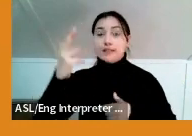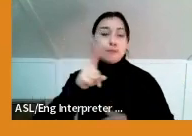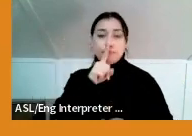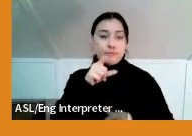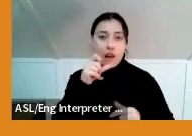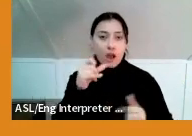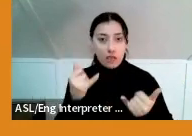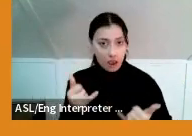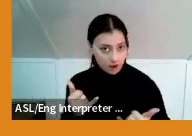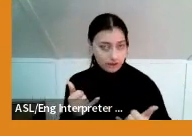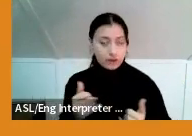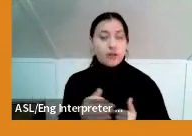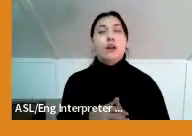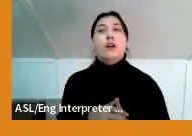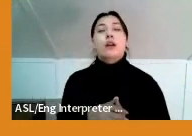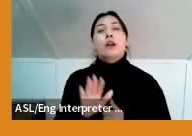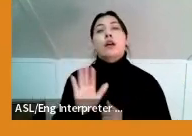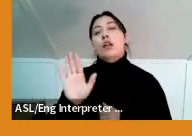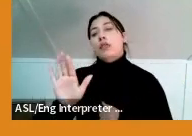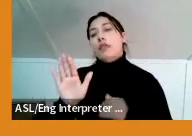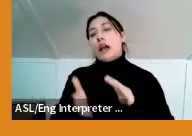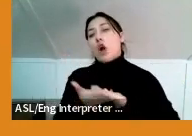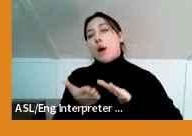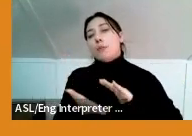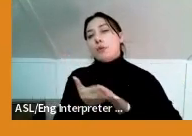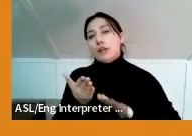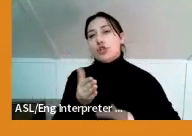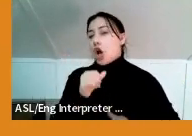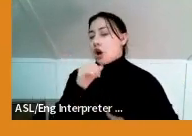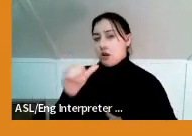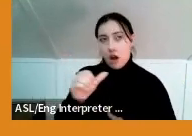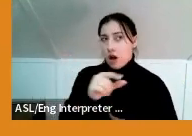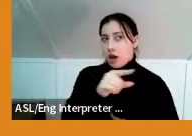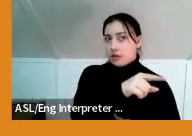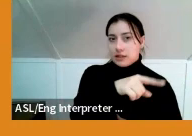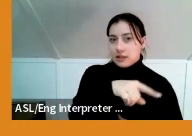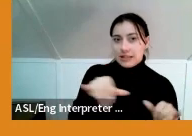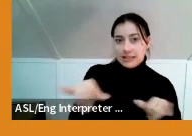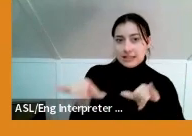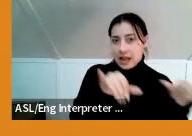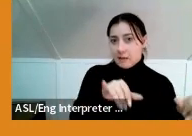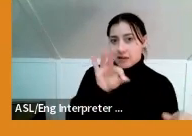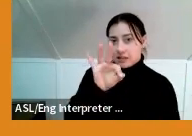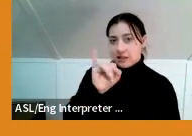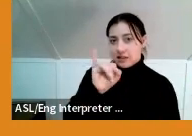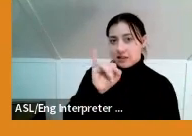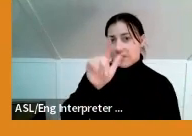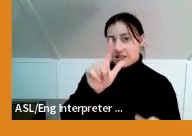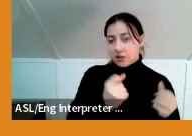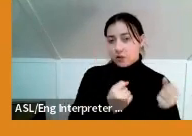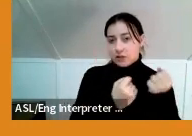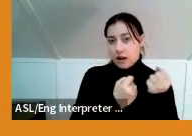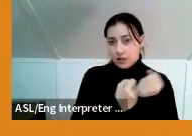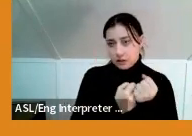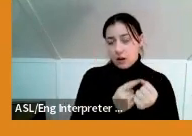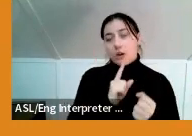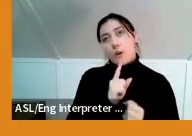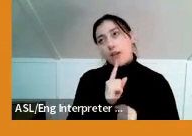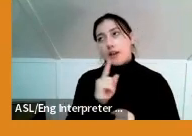Their operations are not the operations of the fiscal sponsor. The fiscal sponsor is like I said,